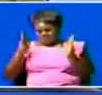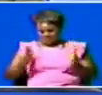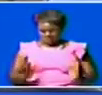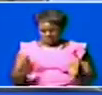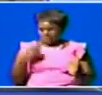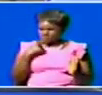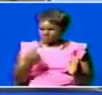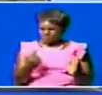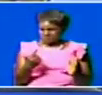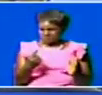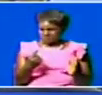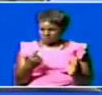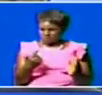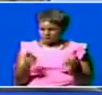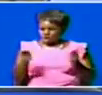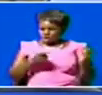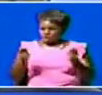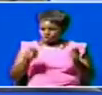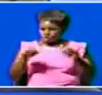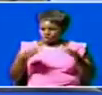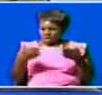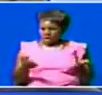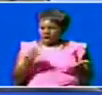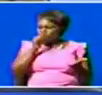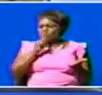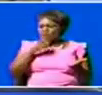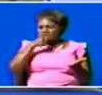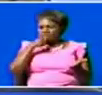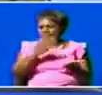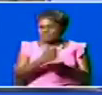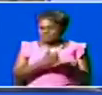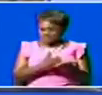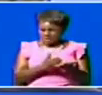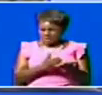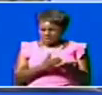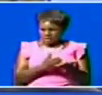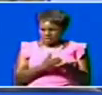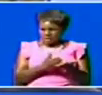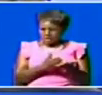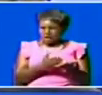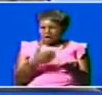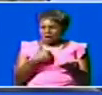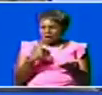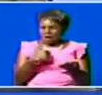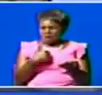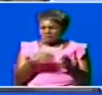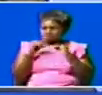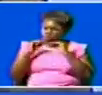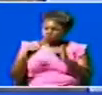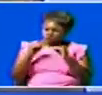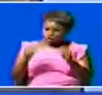Kennedy says, what measures have the private sector, health sector, put in place to cure and educate